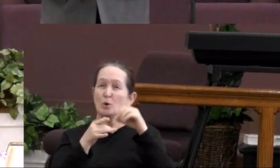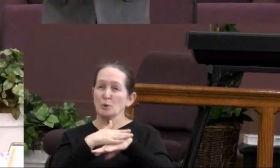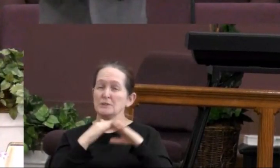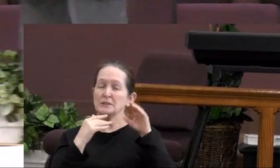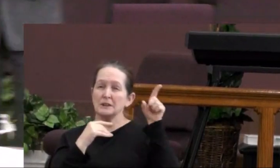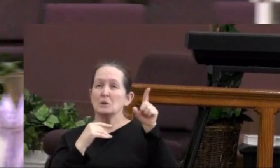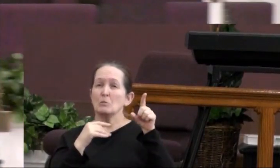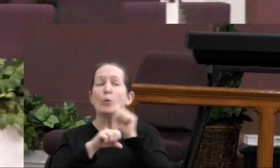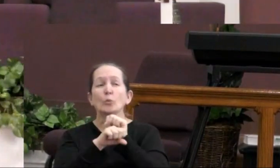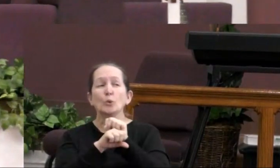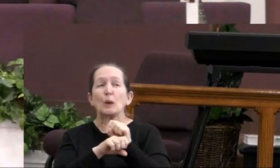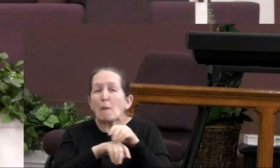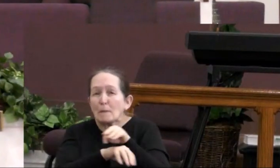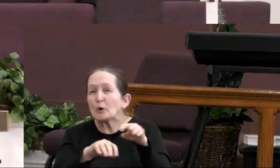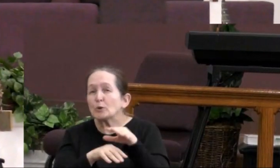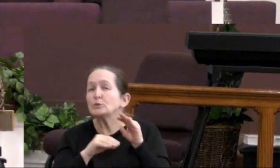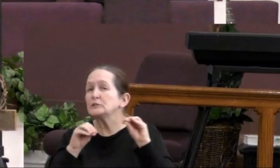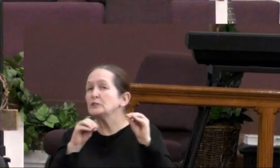with authority.